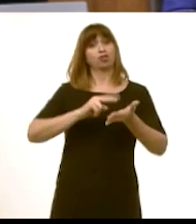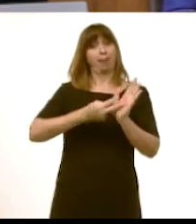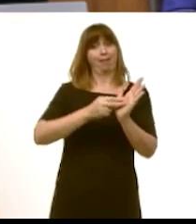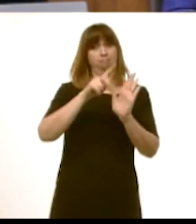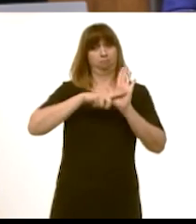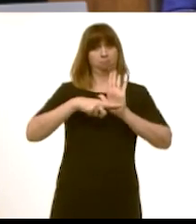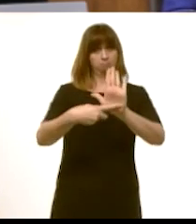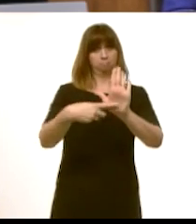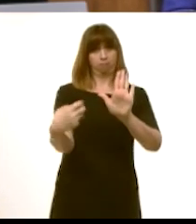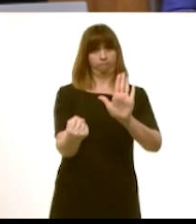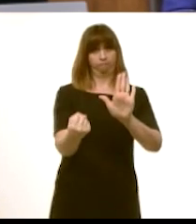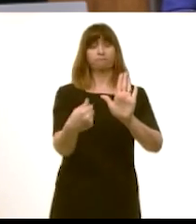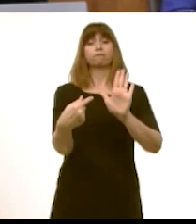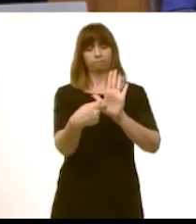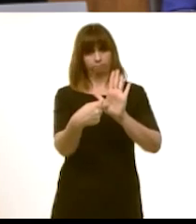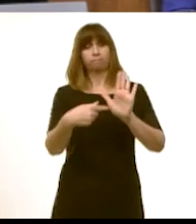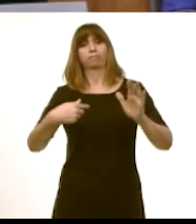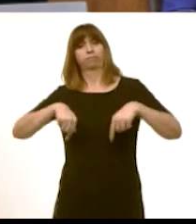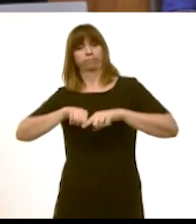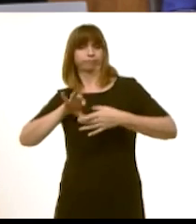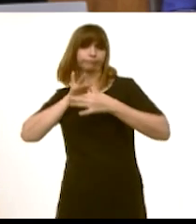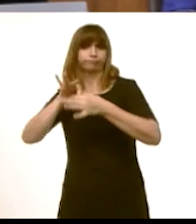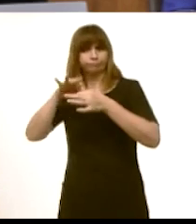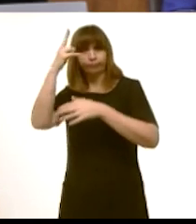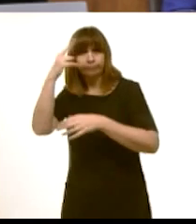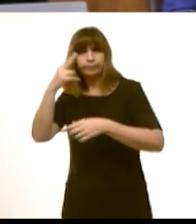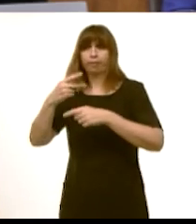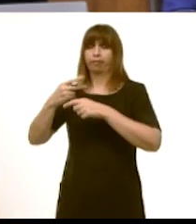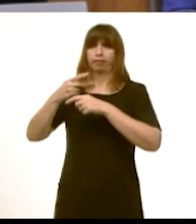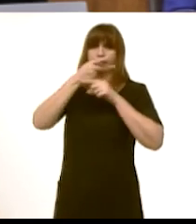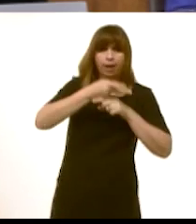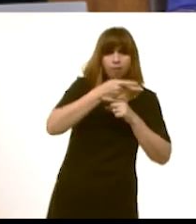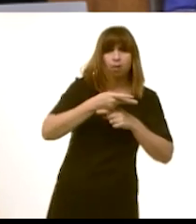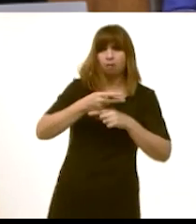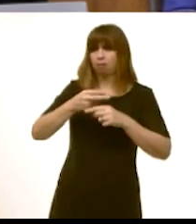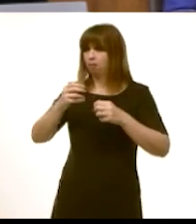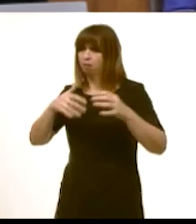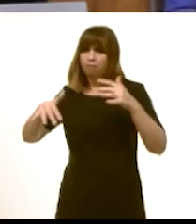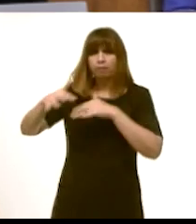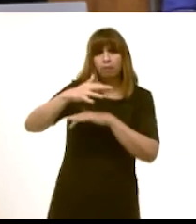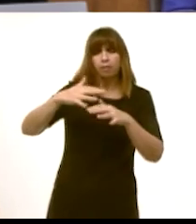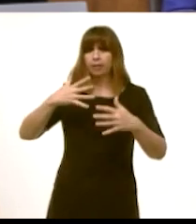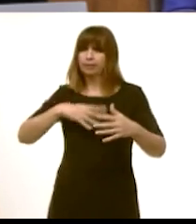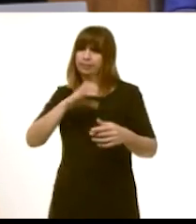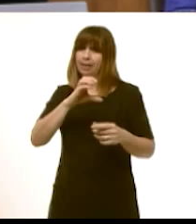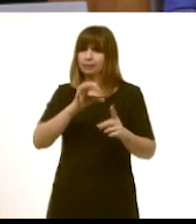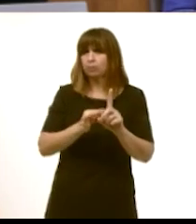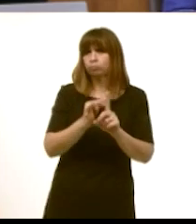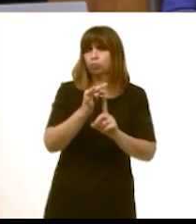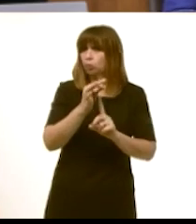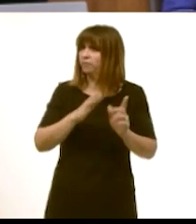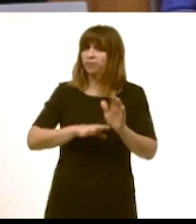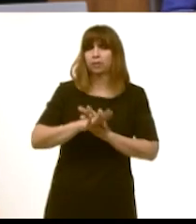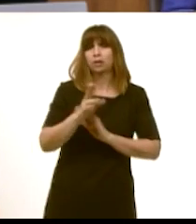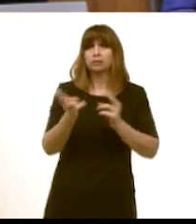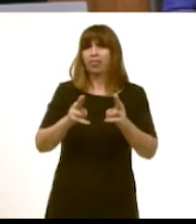primarily working with hospitals and carers to improve outcomes for cancer. But Just to broaden